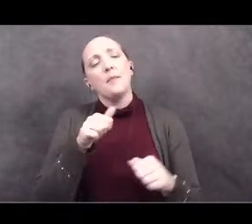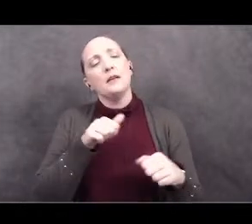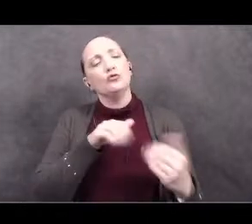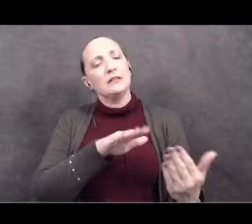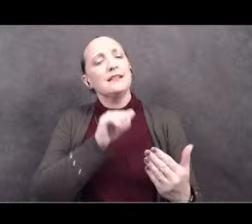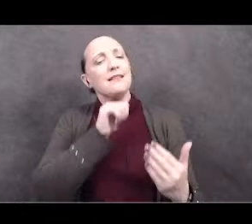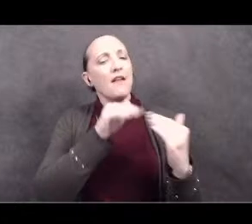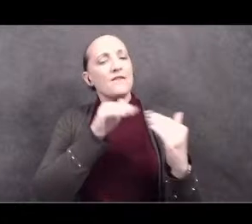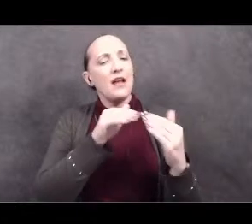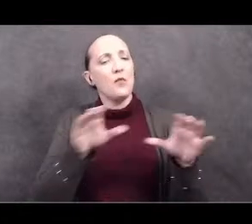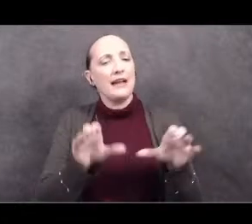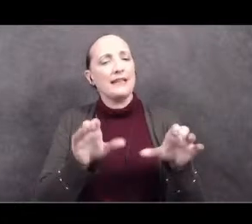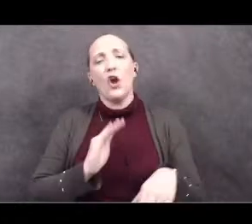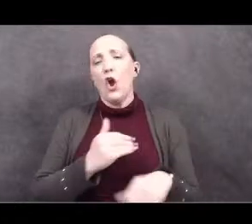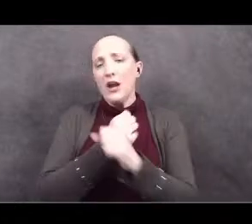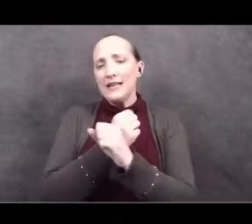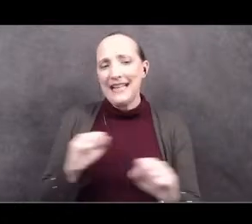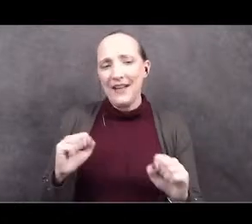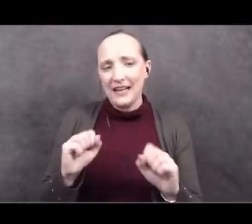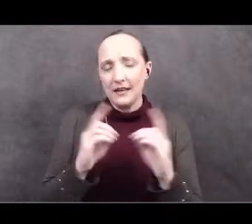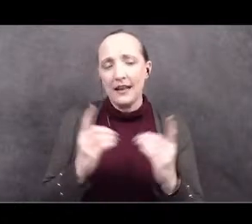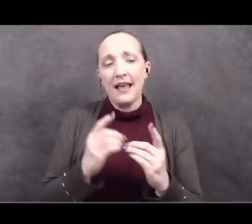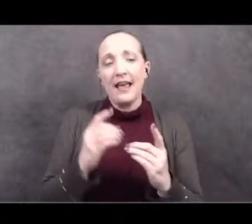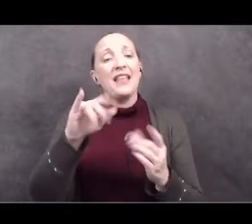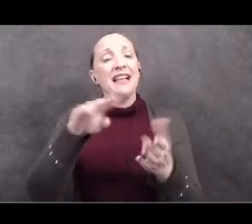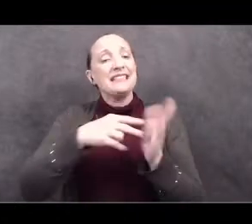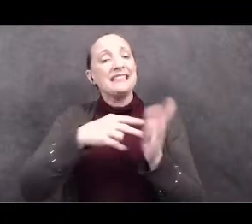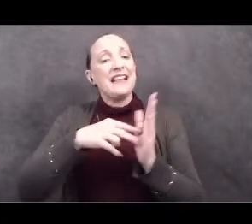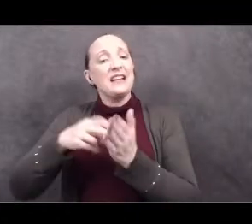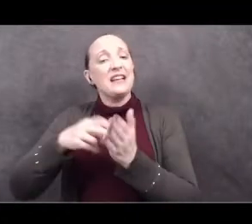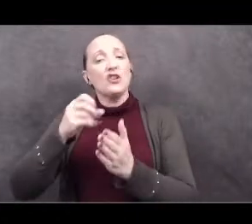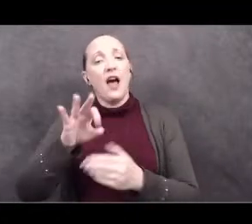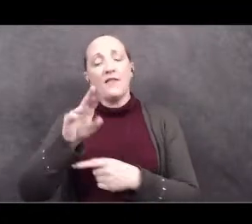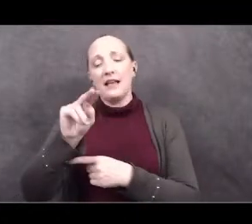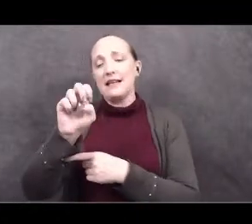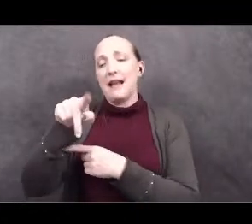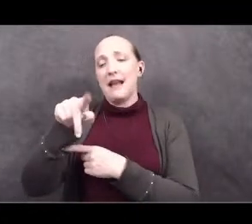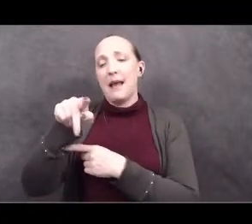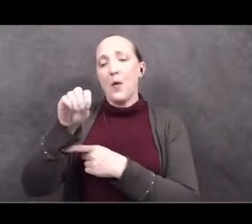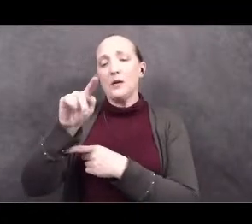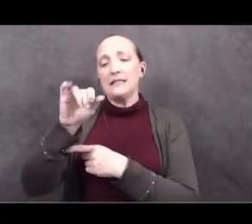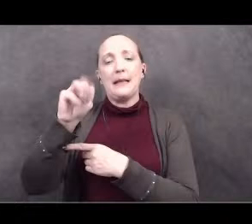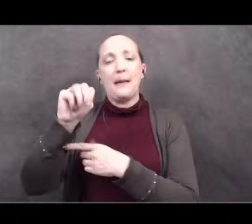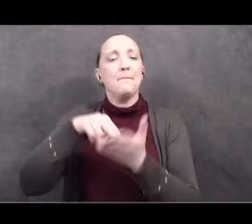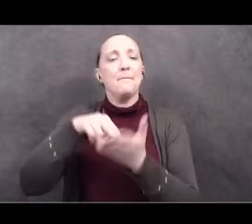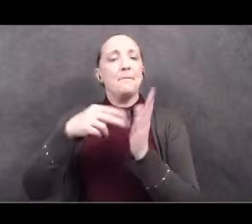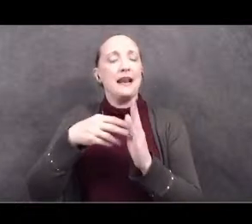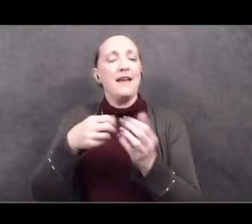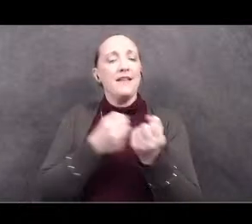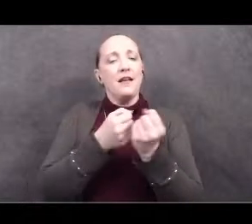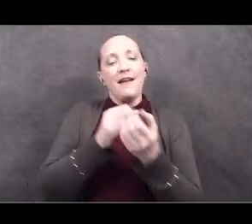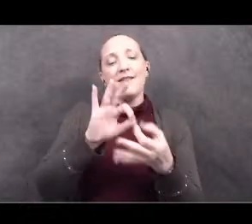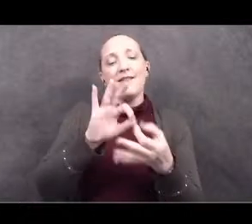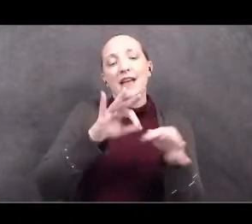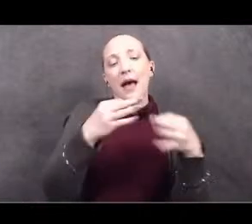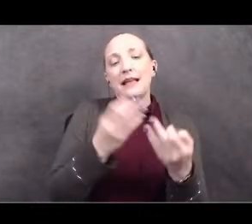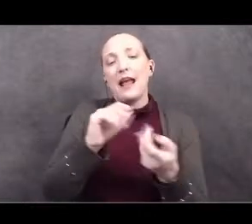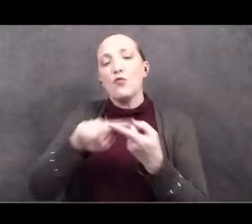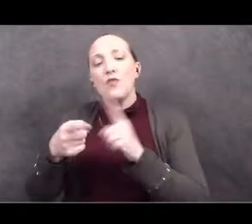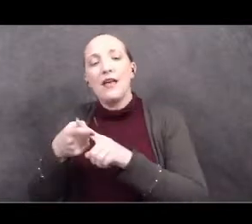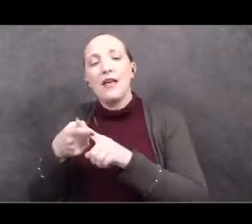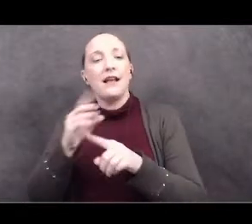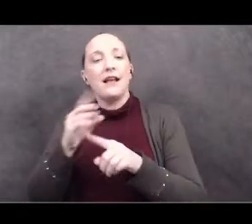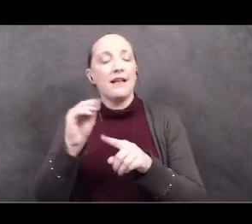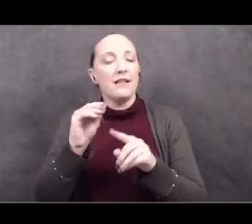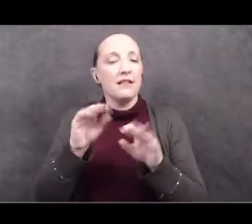department the definition of nepotism is a practice among those with the power or influence of favoring relatives or friends especially by